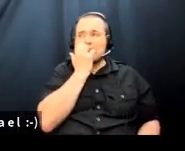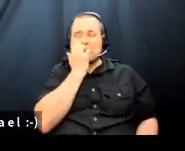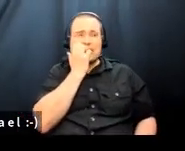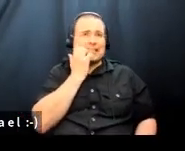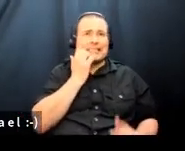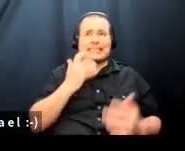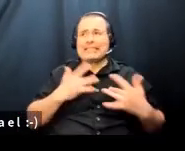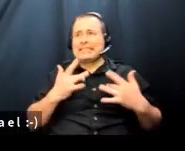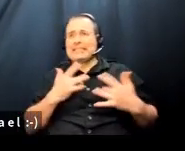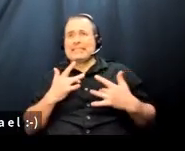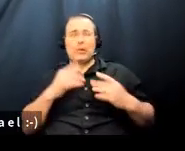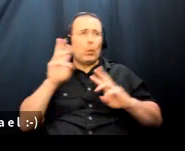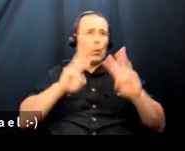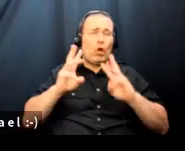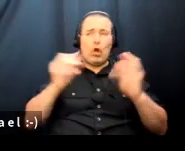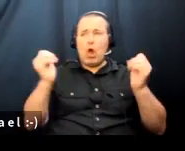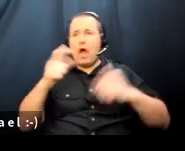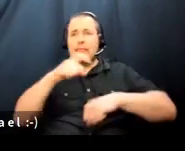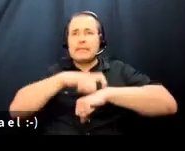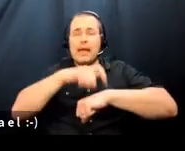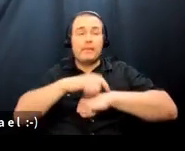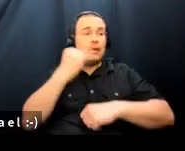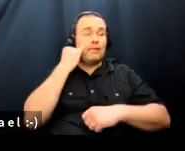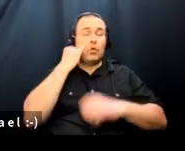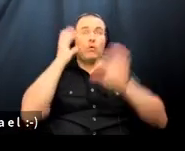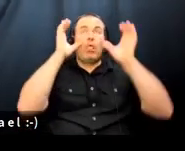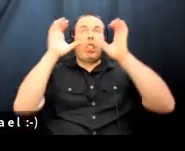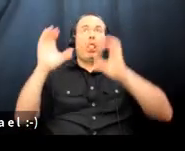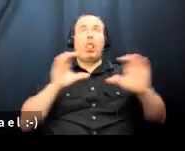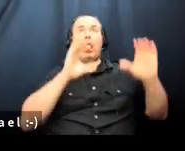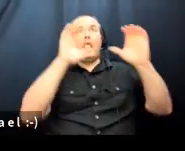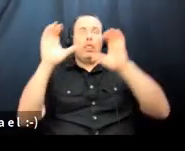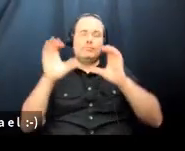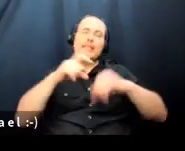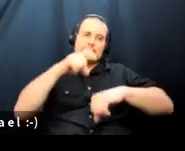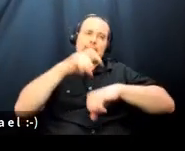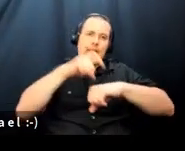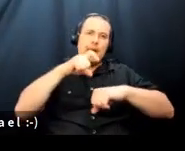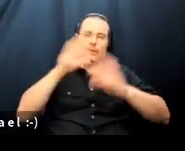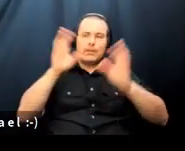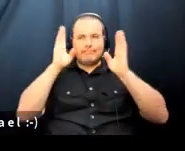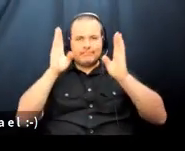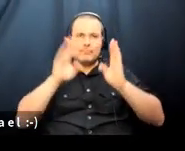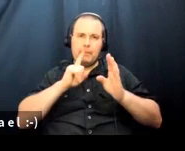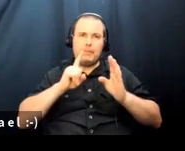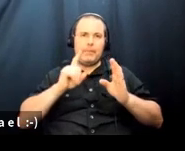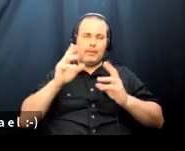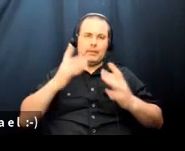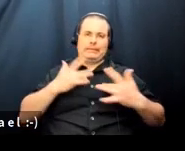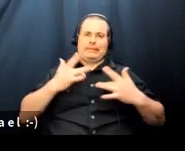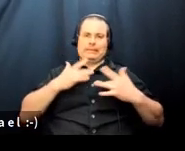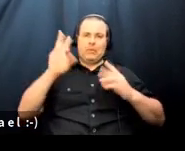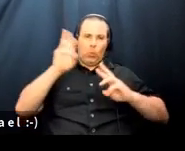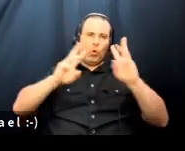sleep, time to be worried. Okay. Think about that in